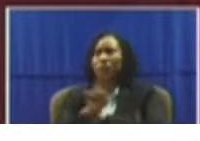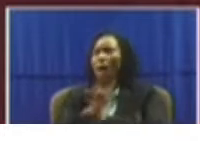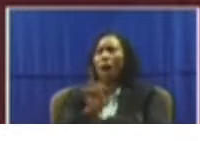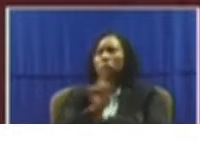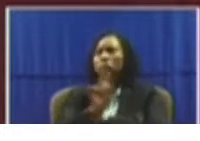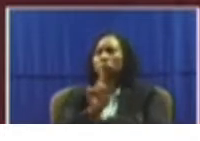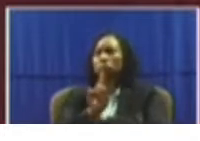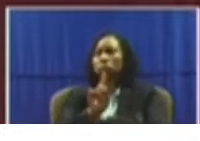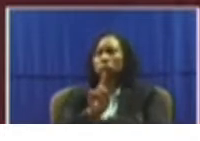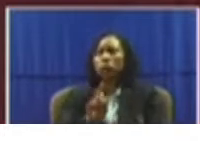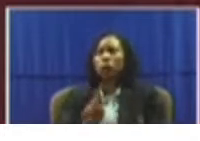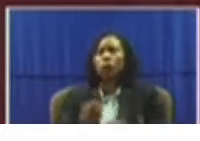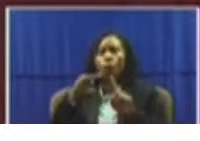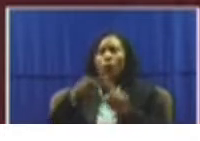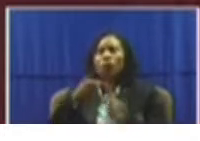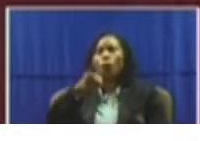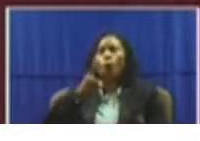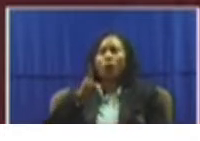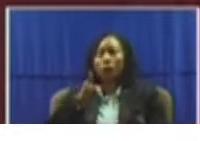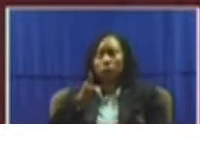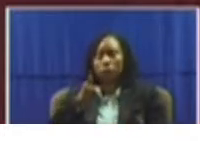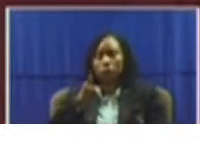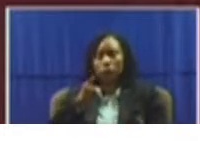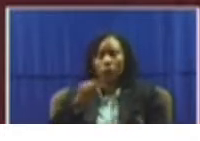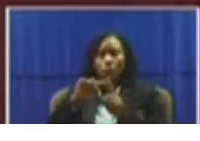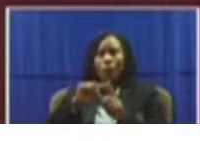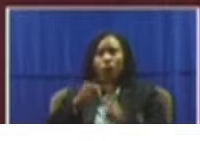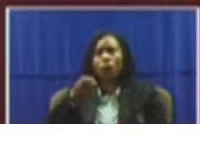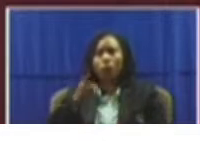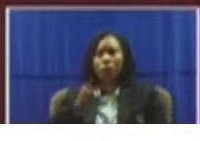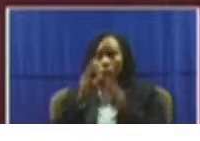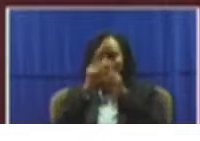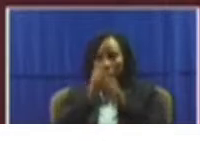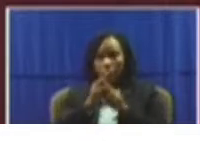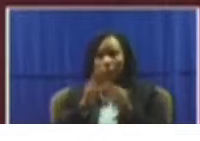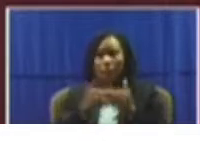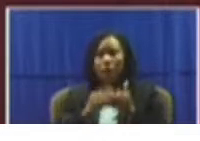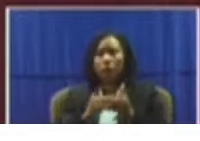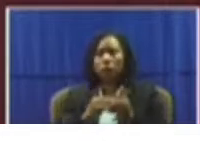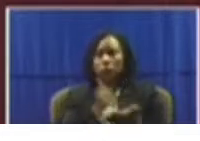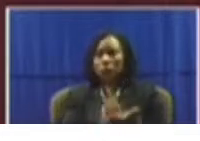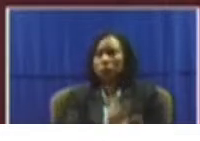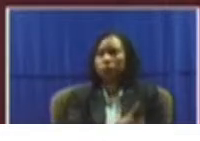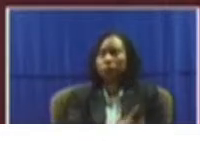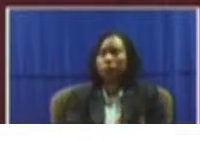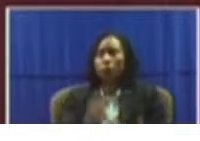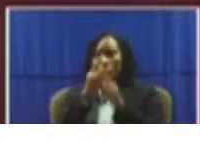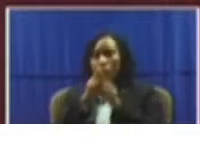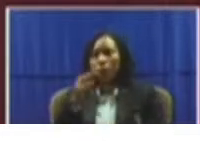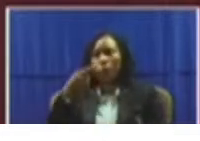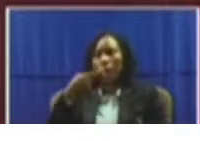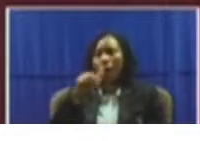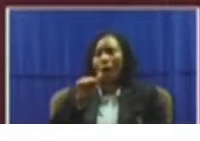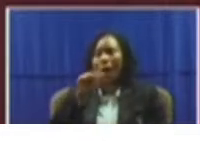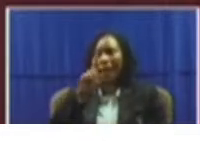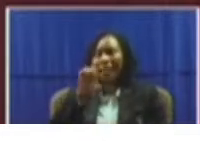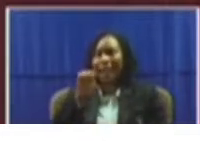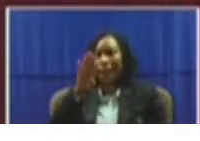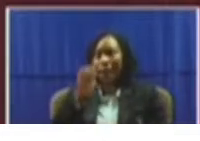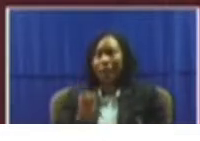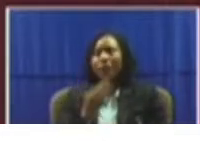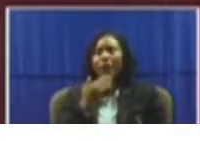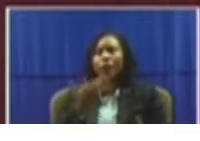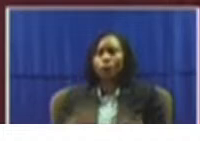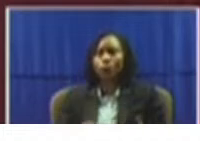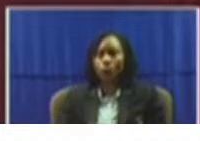Member. Point of order, Honourable Member. Honourable Khatebe. No, thank you, Honourable Speaker. I'm rising on